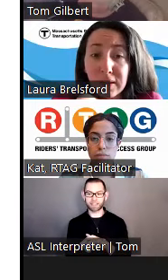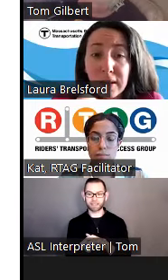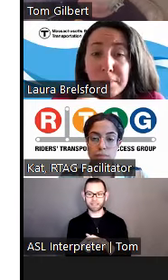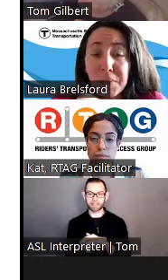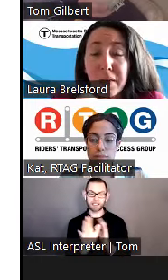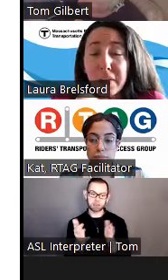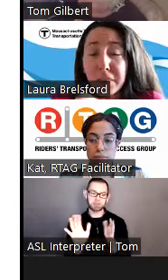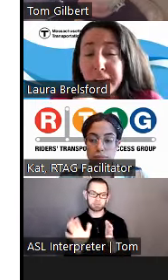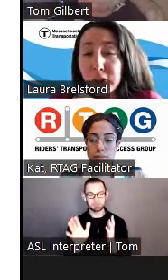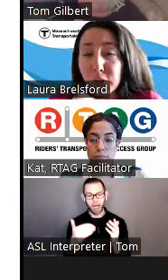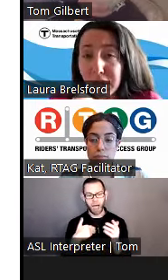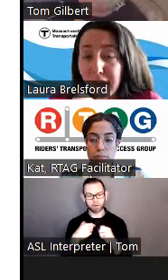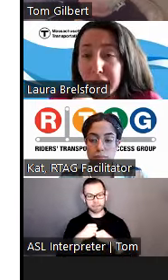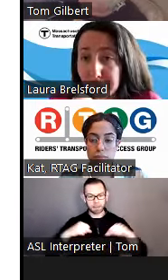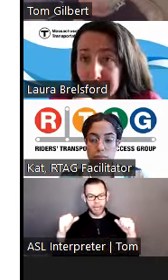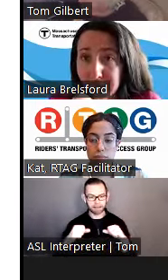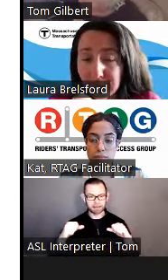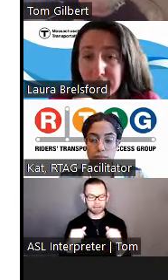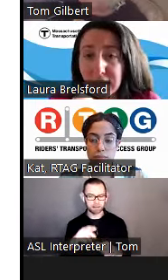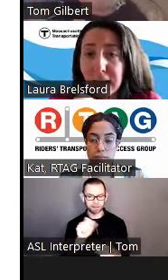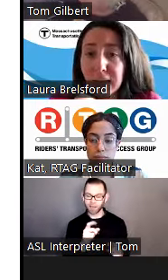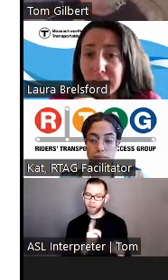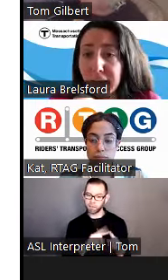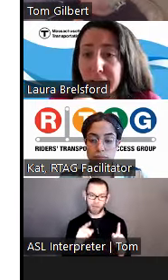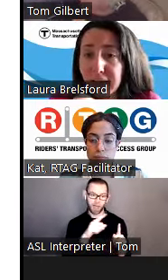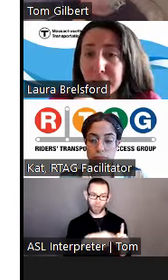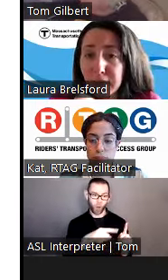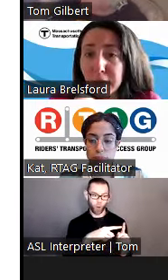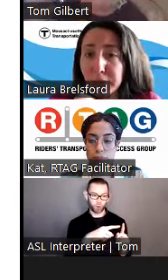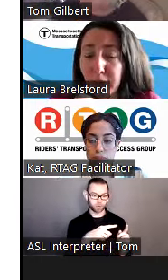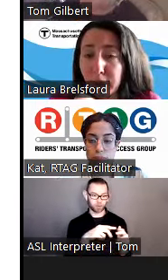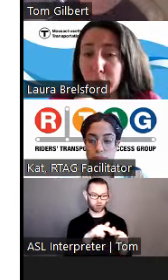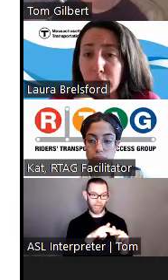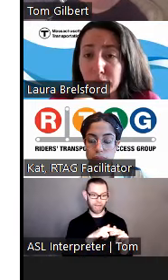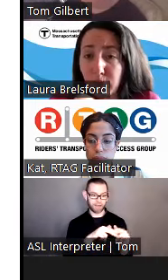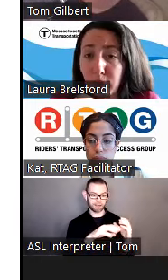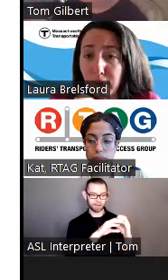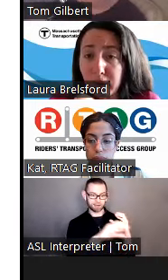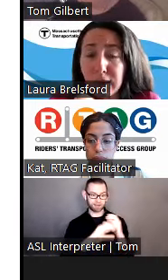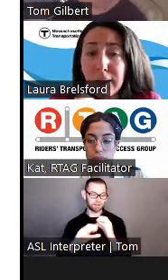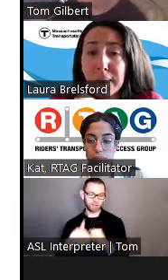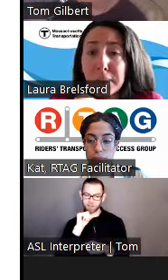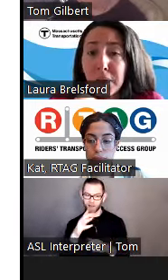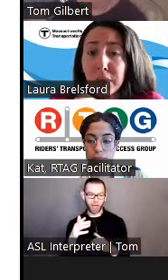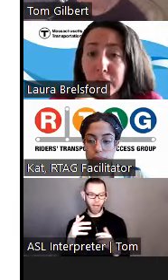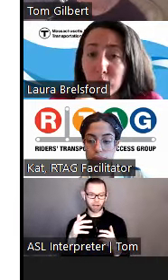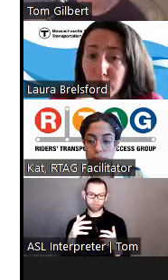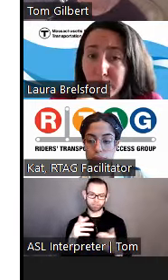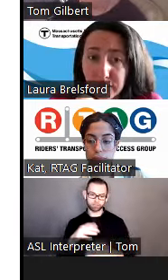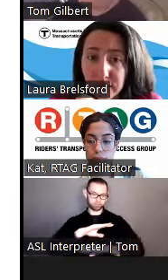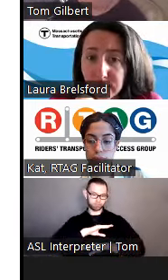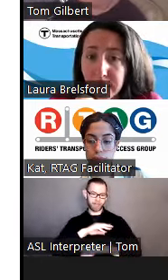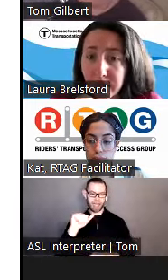spacious. They do not meet the ADA minimum codes for the